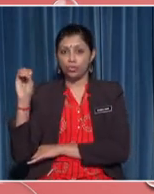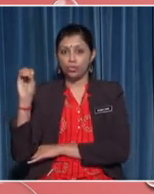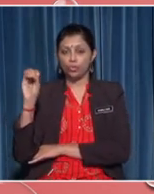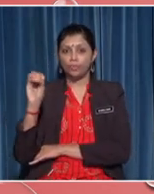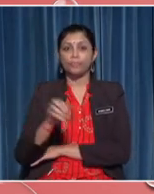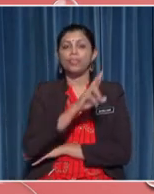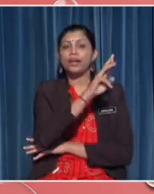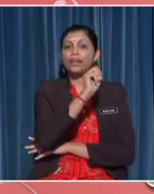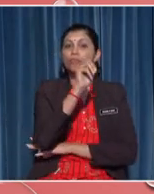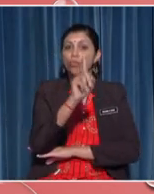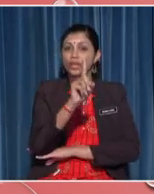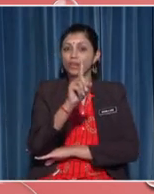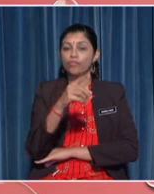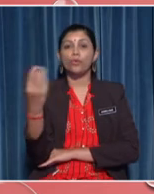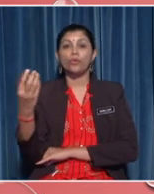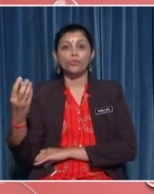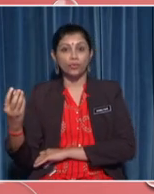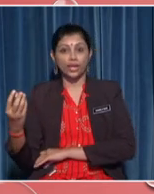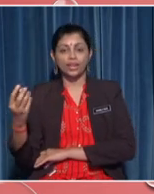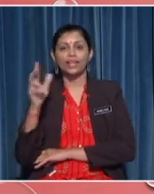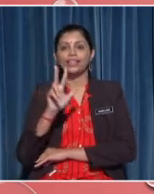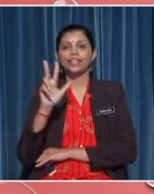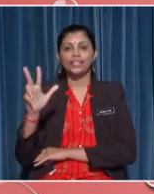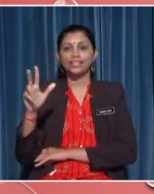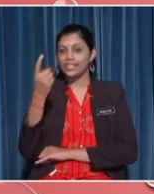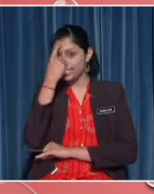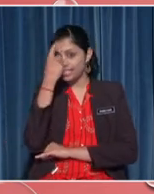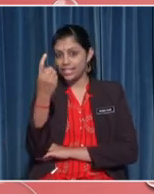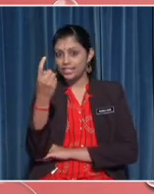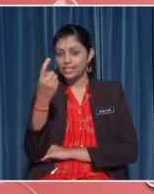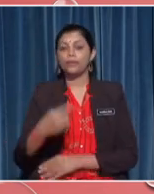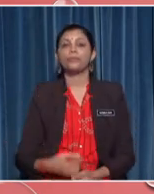Brunei is 33 sen.